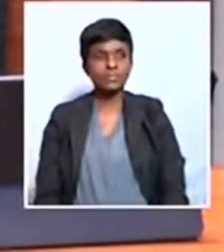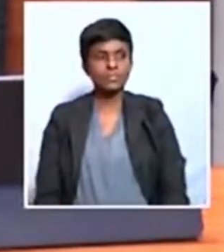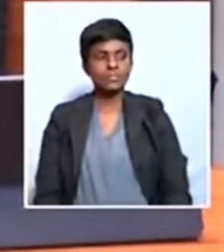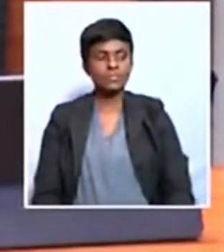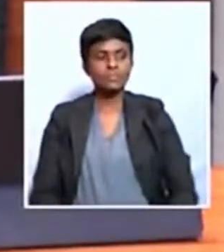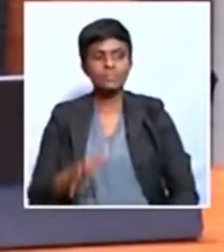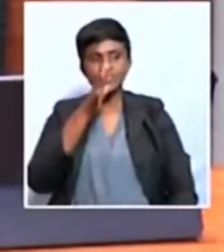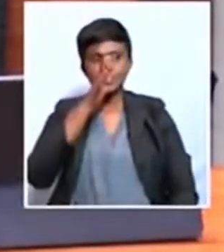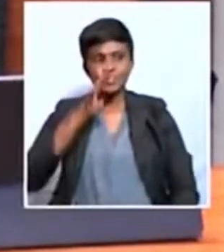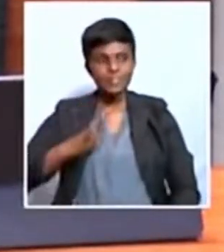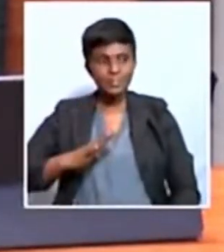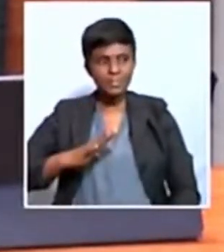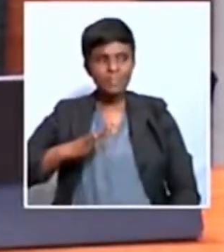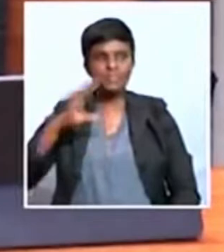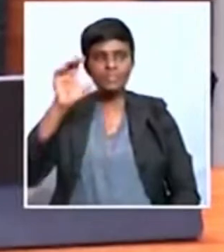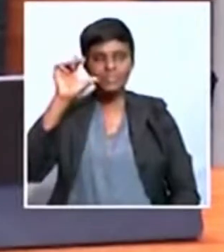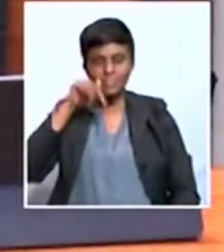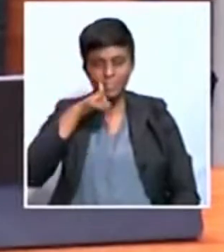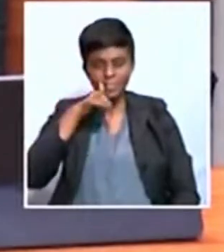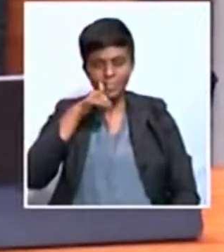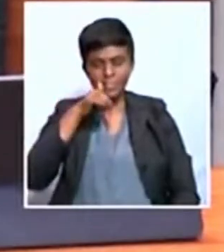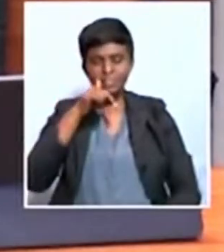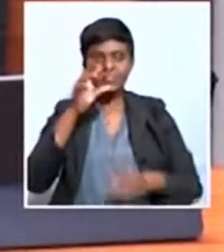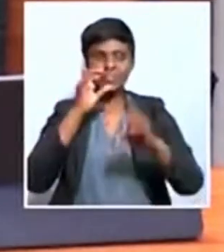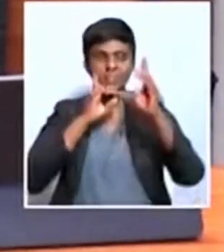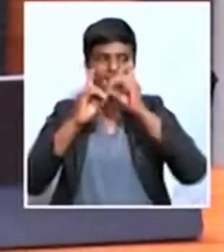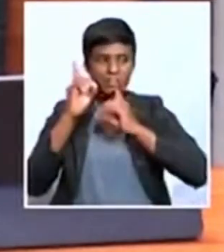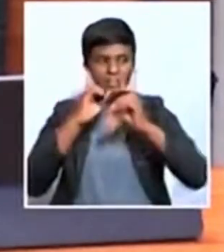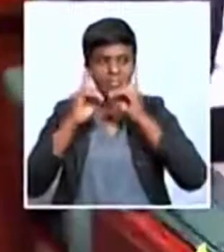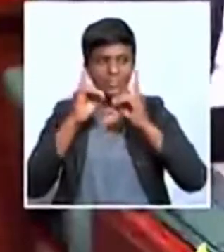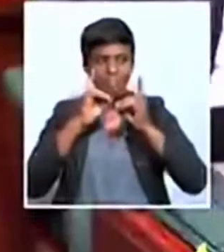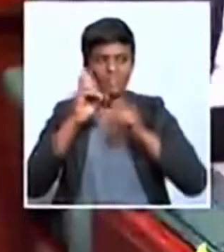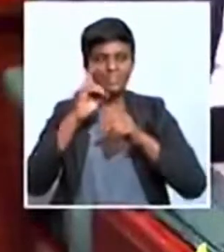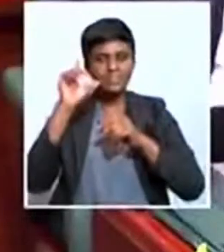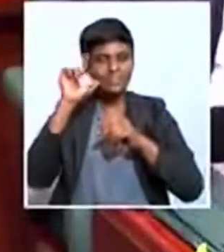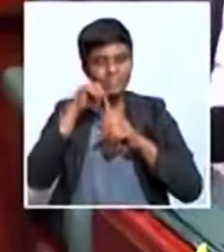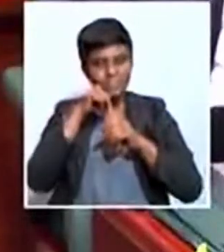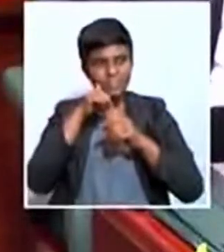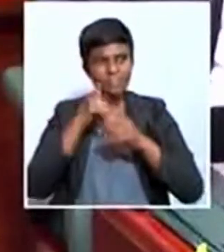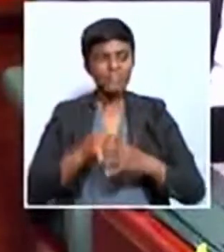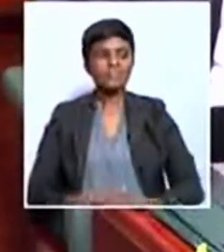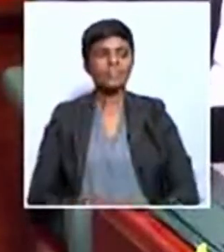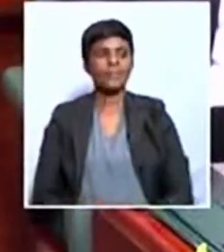Tomorrow, Madam Speaker. Debate to resume tomorrow.